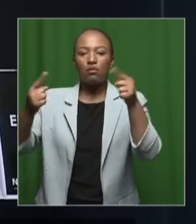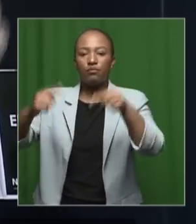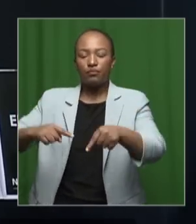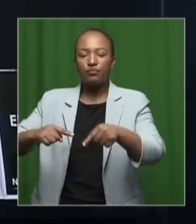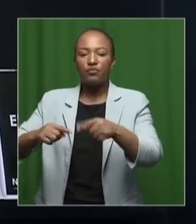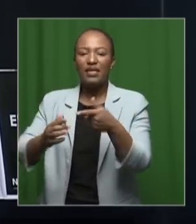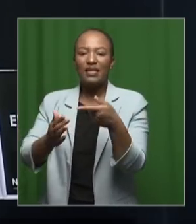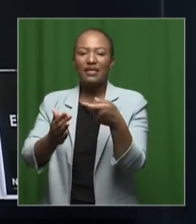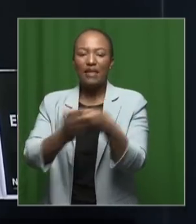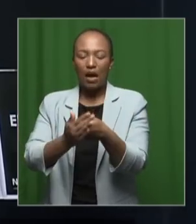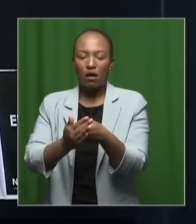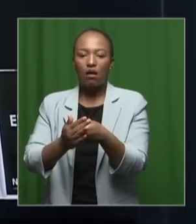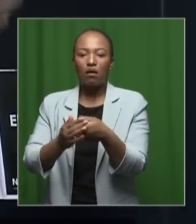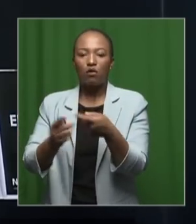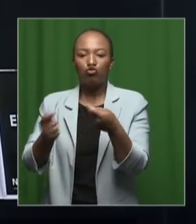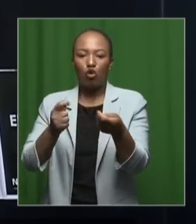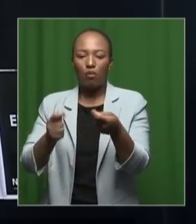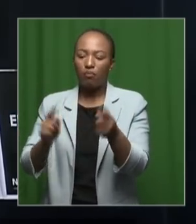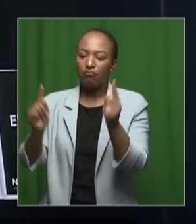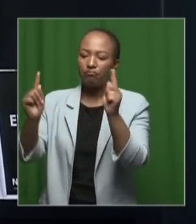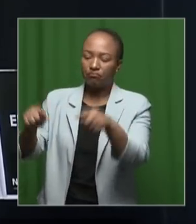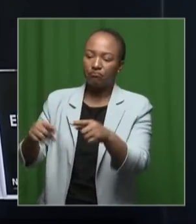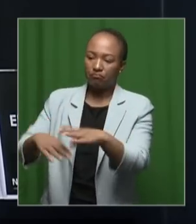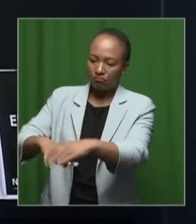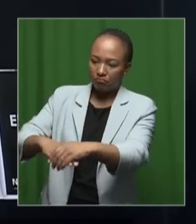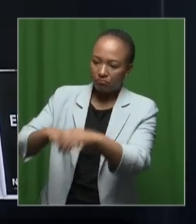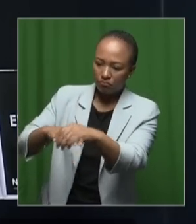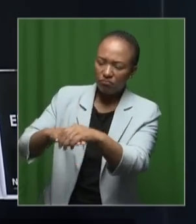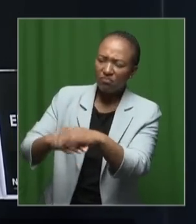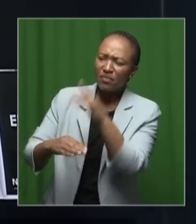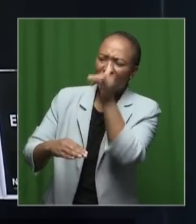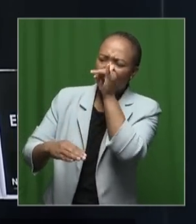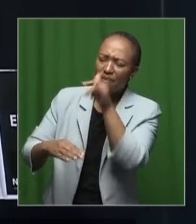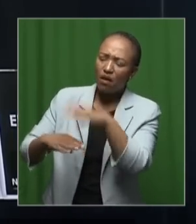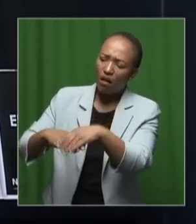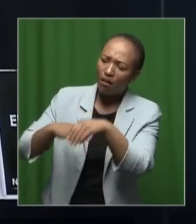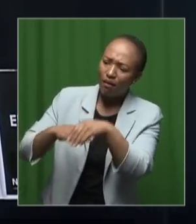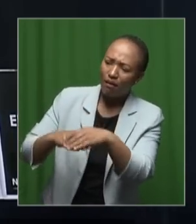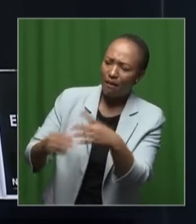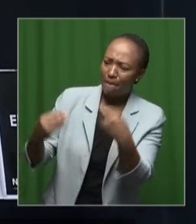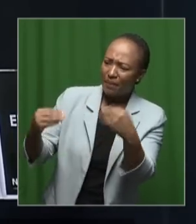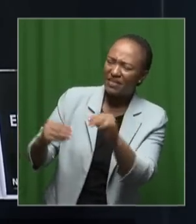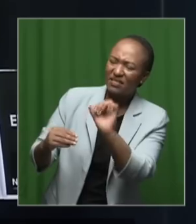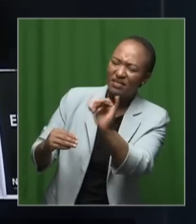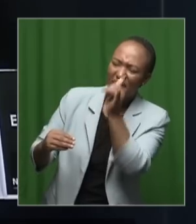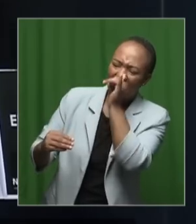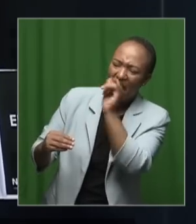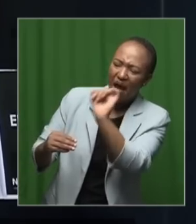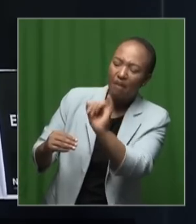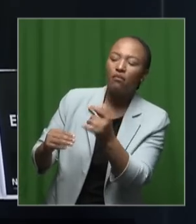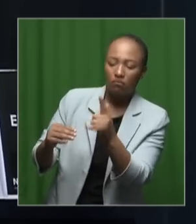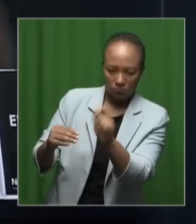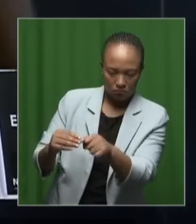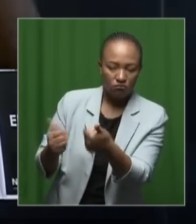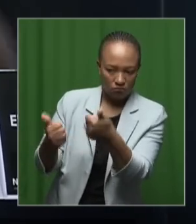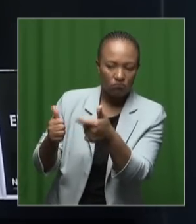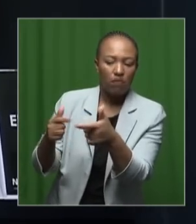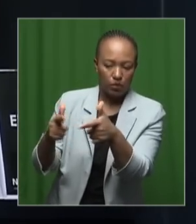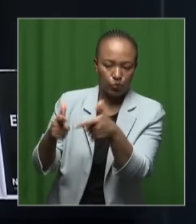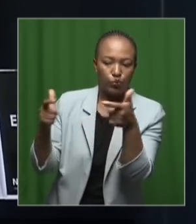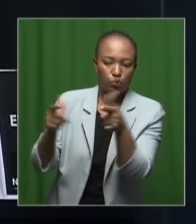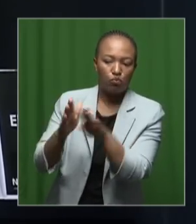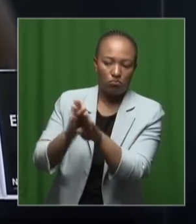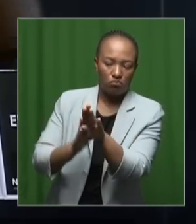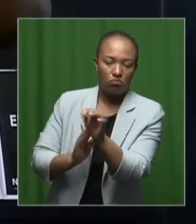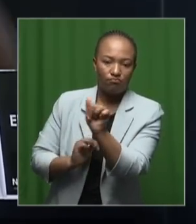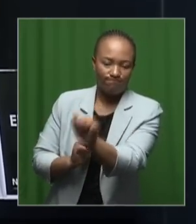and he goes and congratulates a criminal there and say your business, your crime business must grow. Illegal